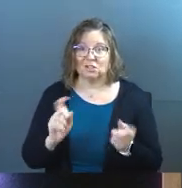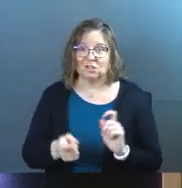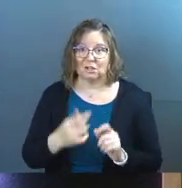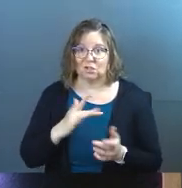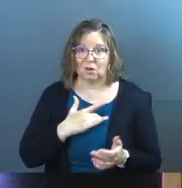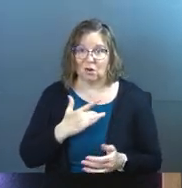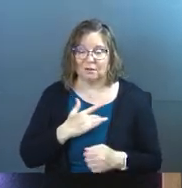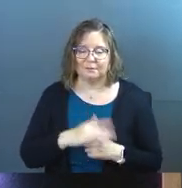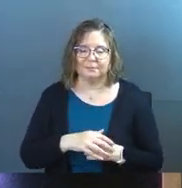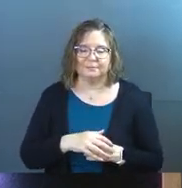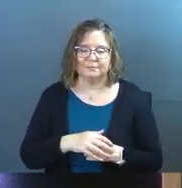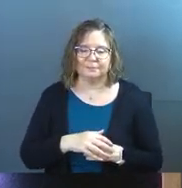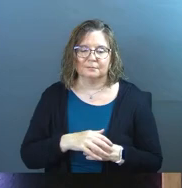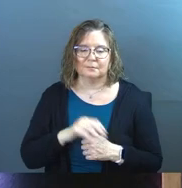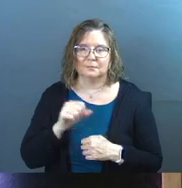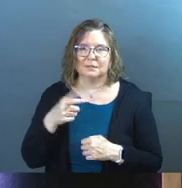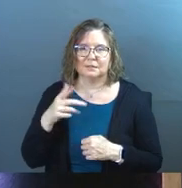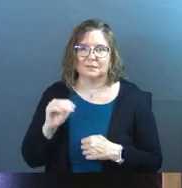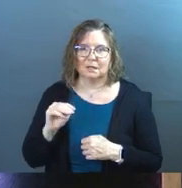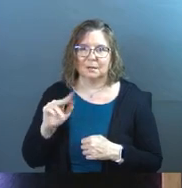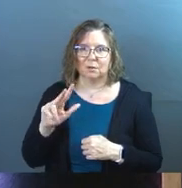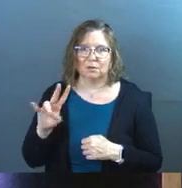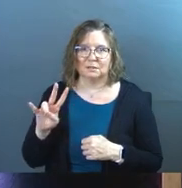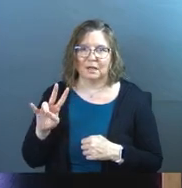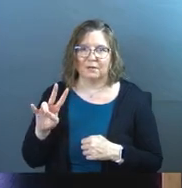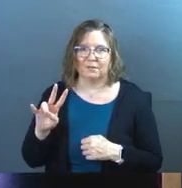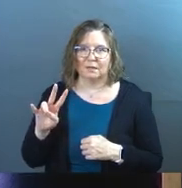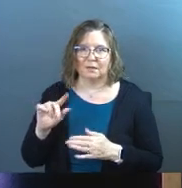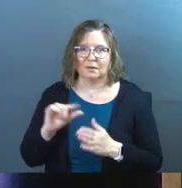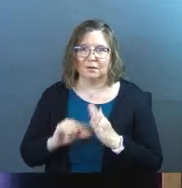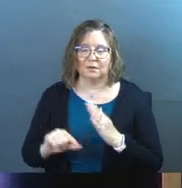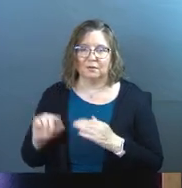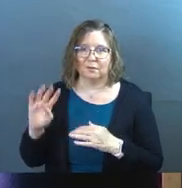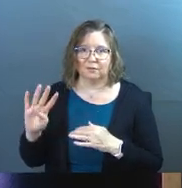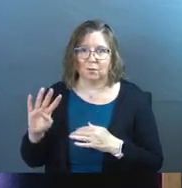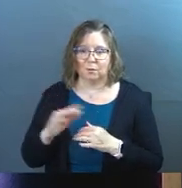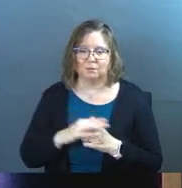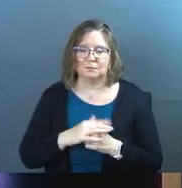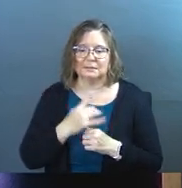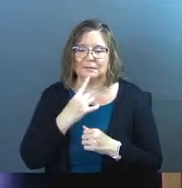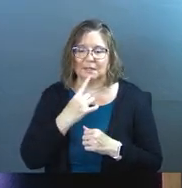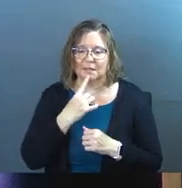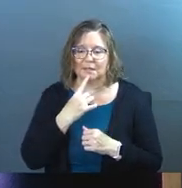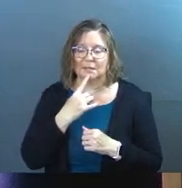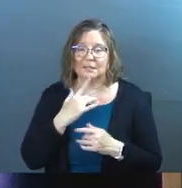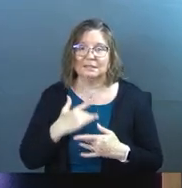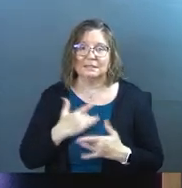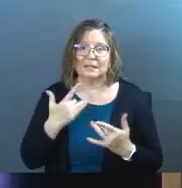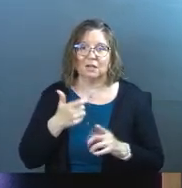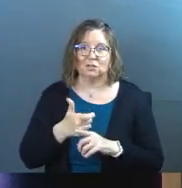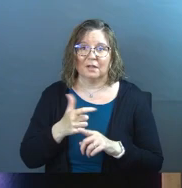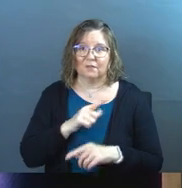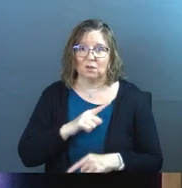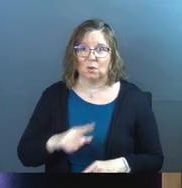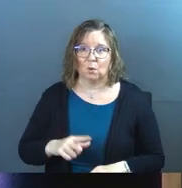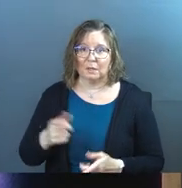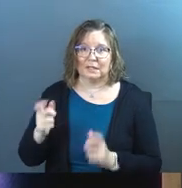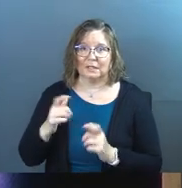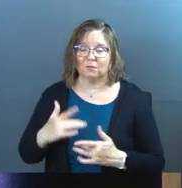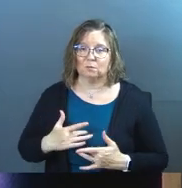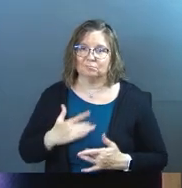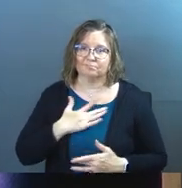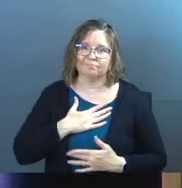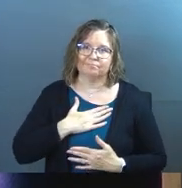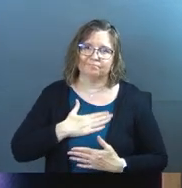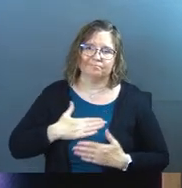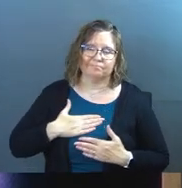in Psalms 37, verse 4, and I don't have it on the screen for you, but Psalms 37, verse 4 says, delight yourself in the Lord, and he'll give you the